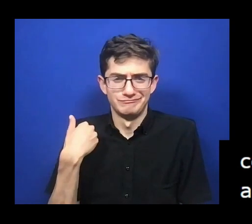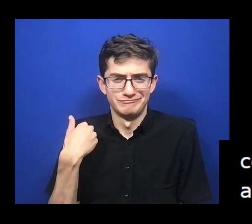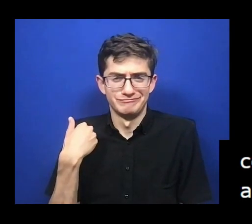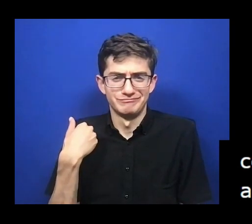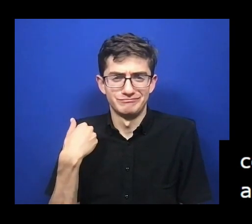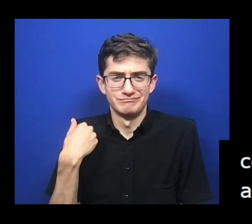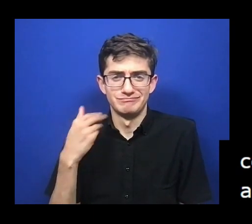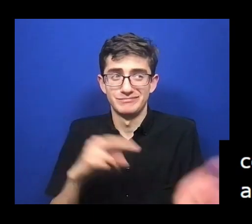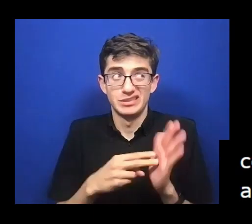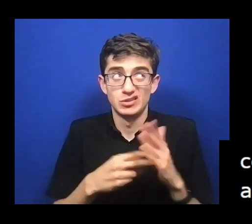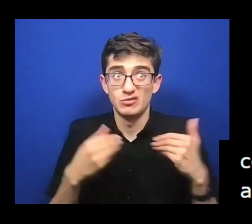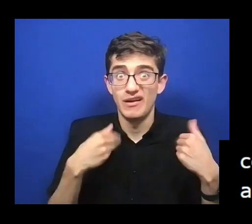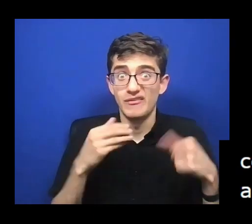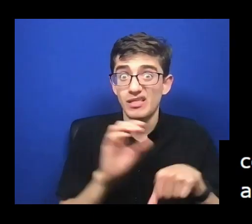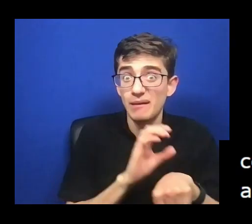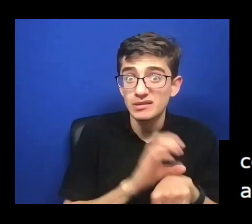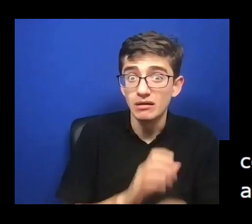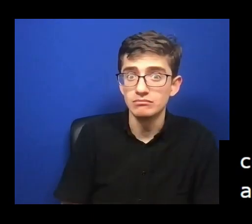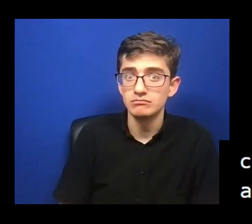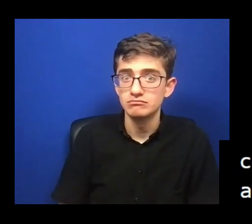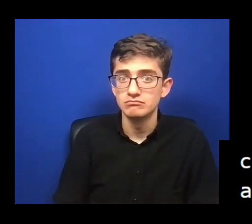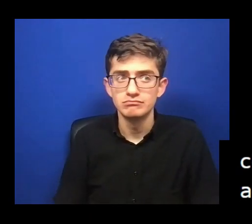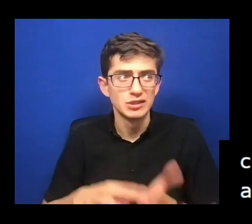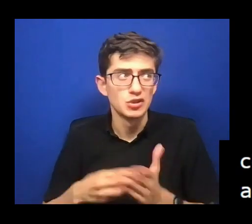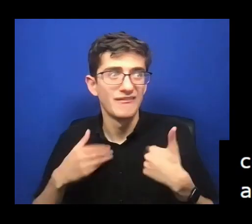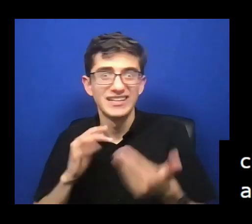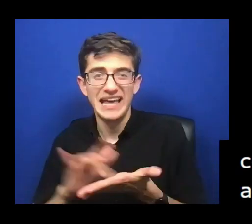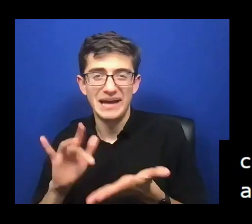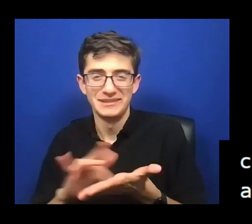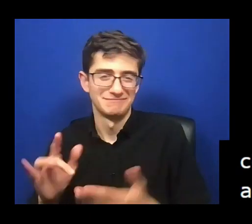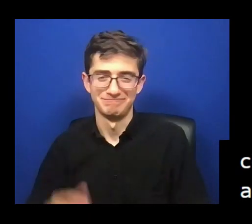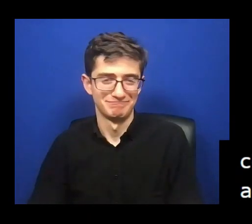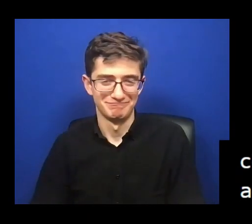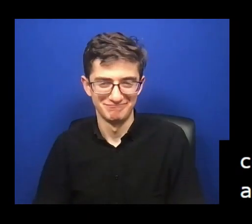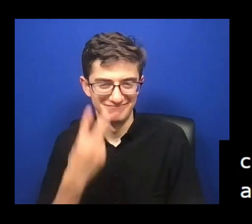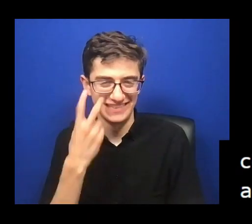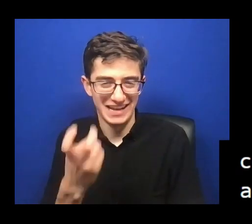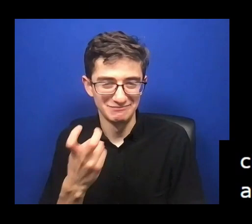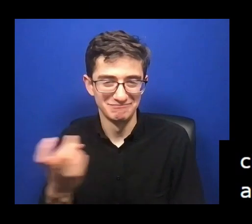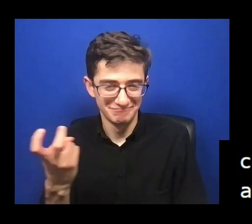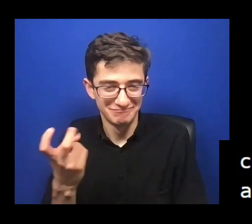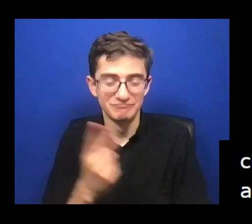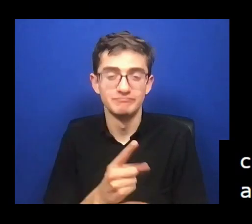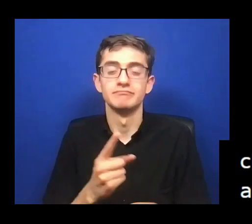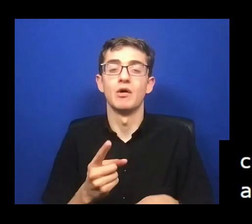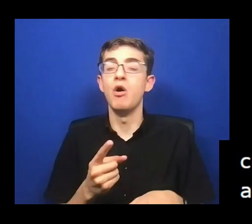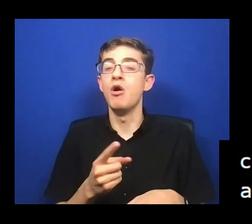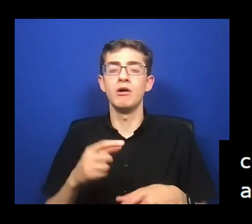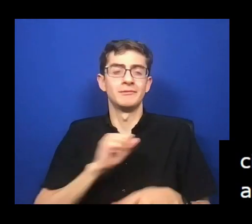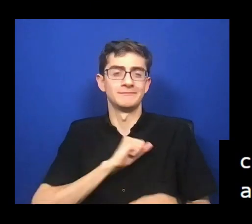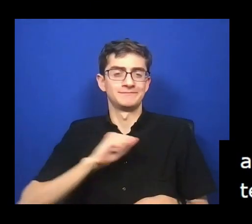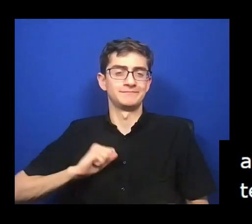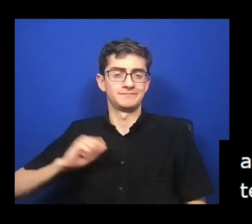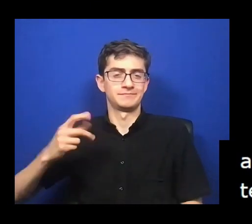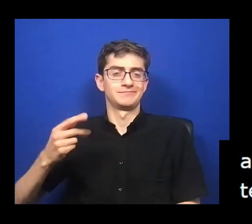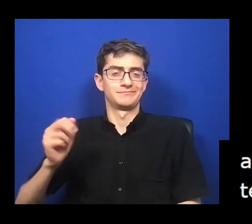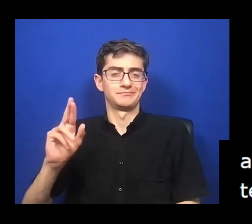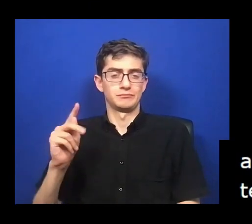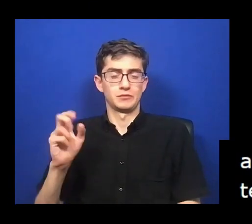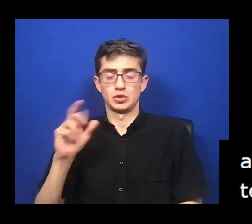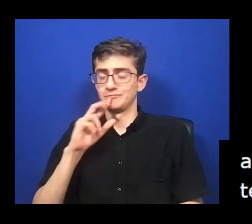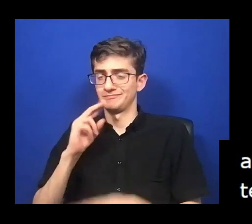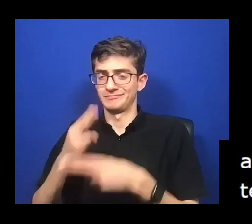laptop or a tablet? Very unlikely, and Senator Parker raised this. We agree with him. We believe that the lack of training